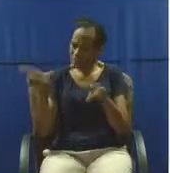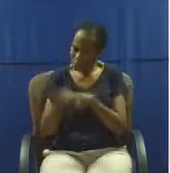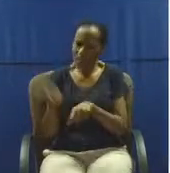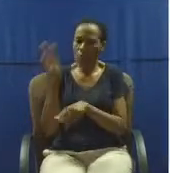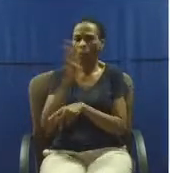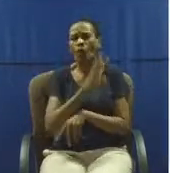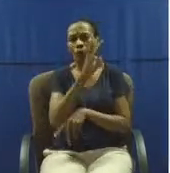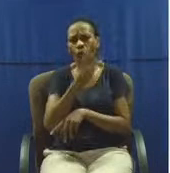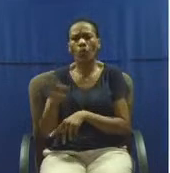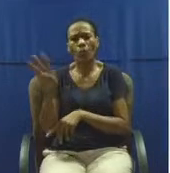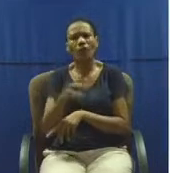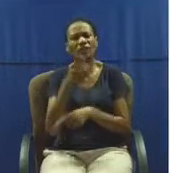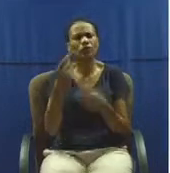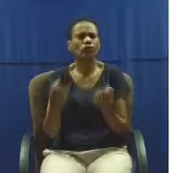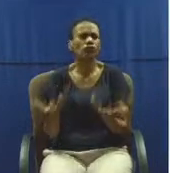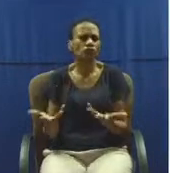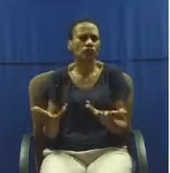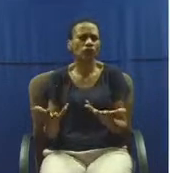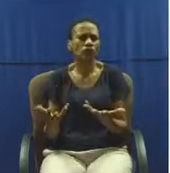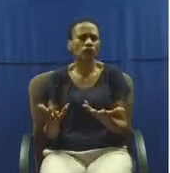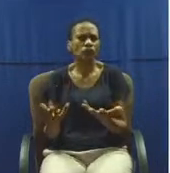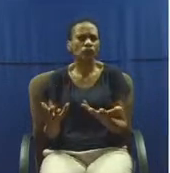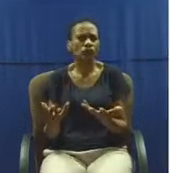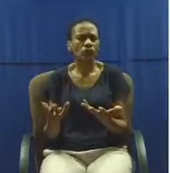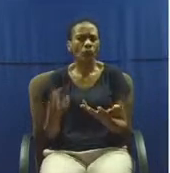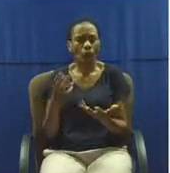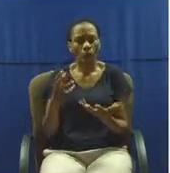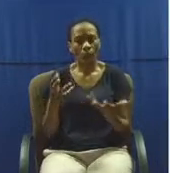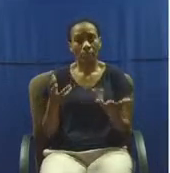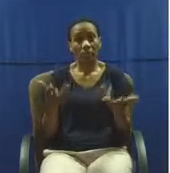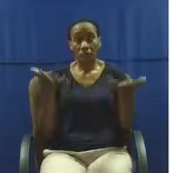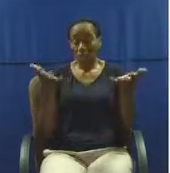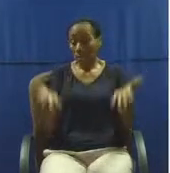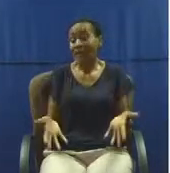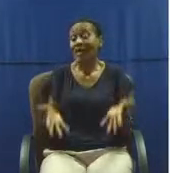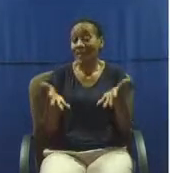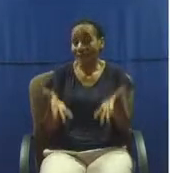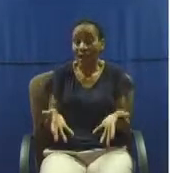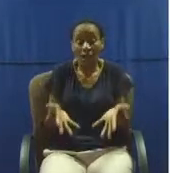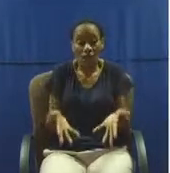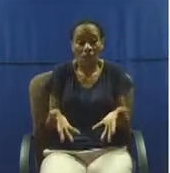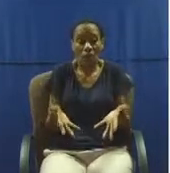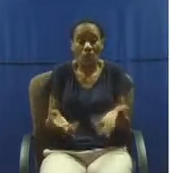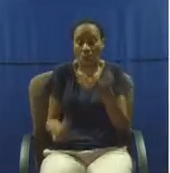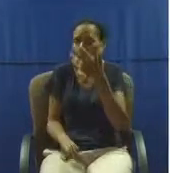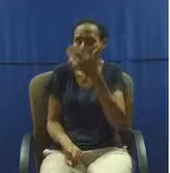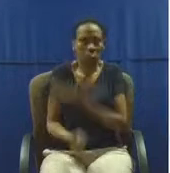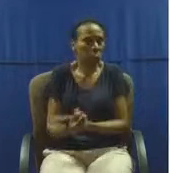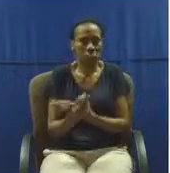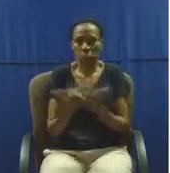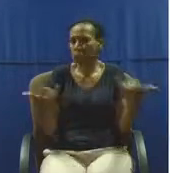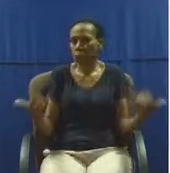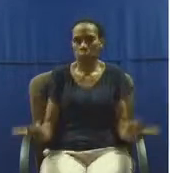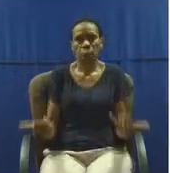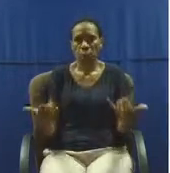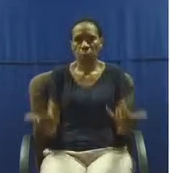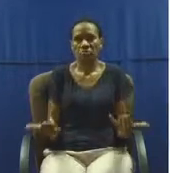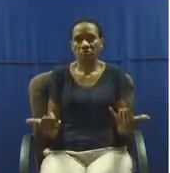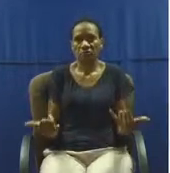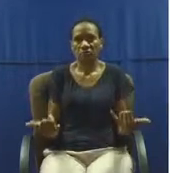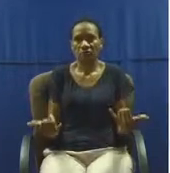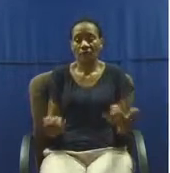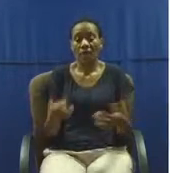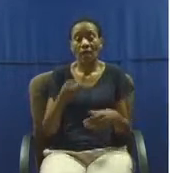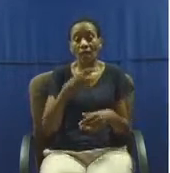this happening over many years. Now, this has now happened to